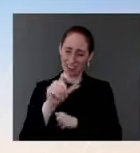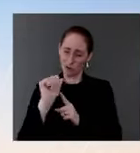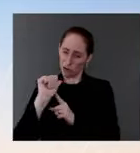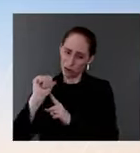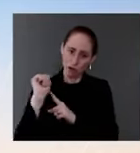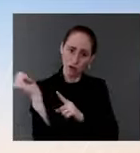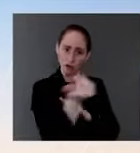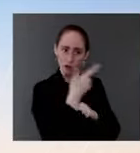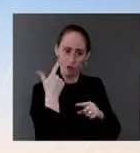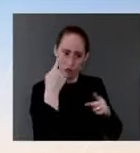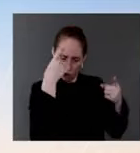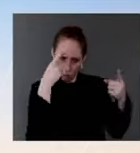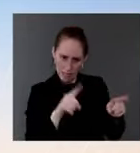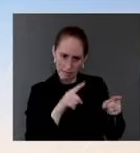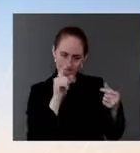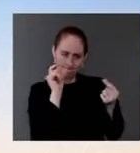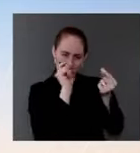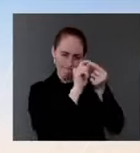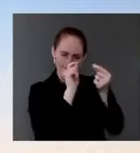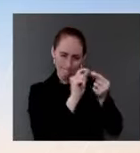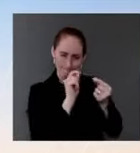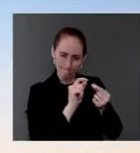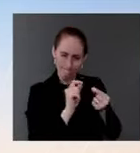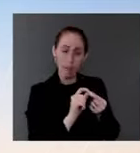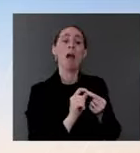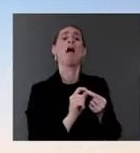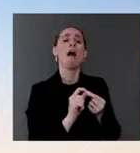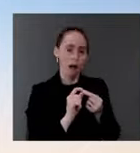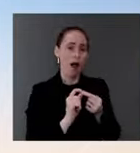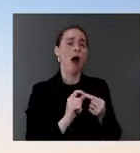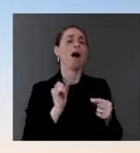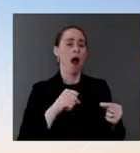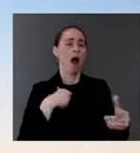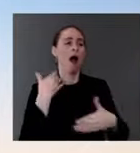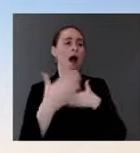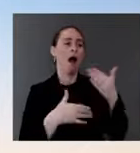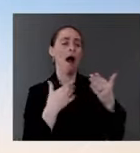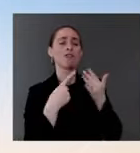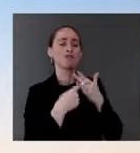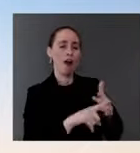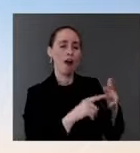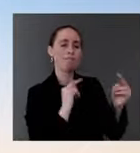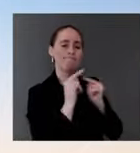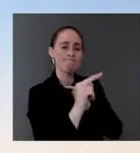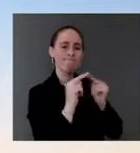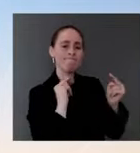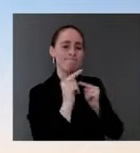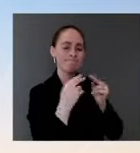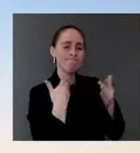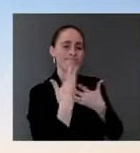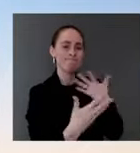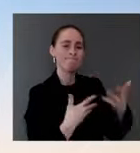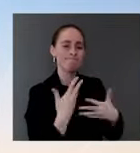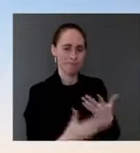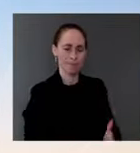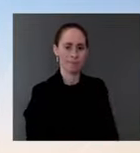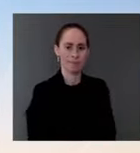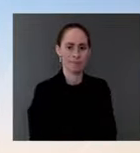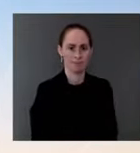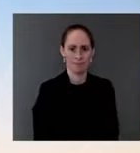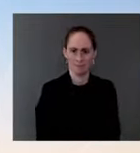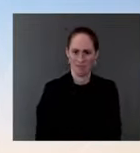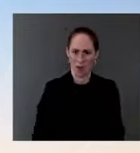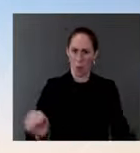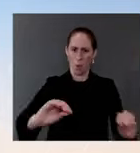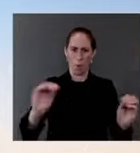negotiations. I don't think anyone wants to see Iran acquire a nuclear weapon. I'm not sure if you would call that leverage as much as something that is important to the security